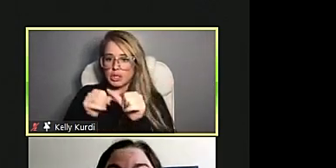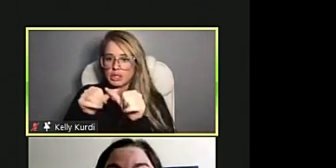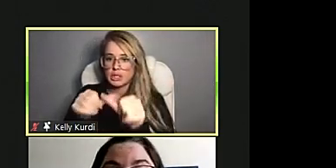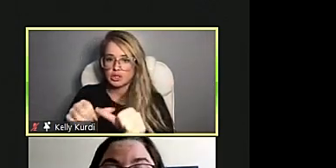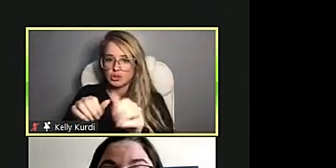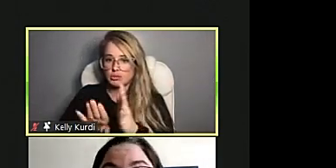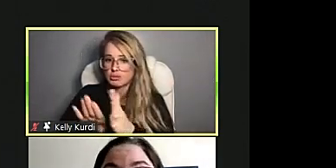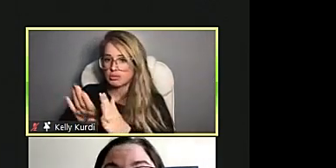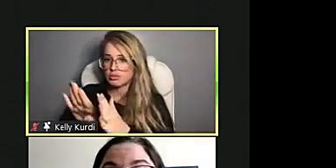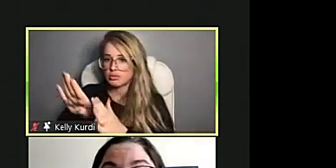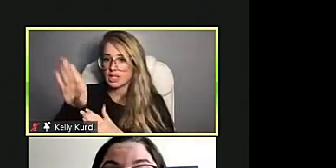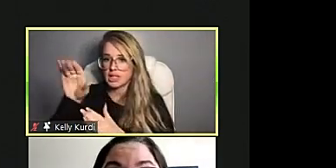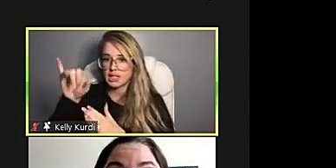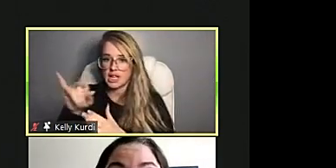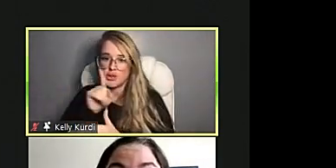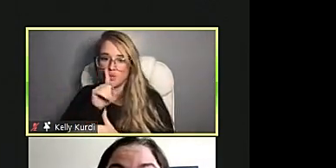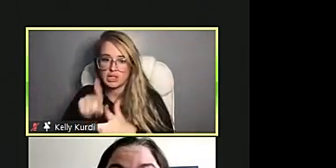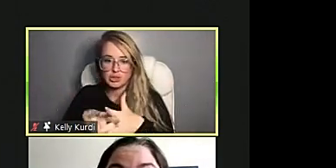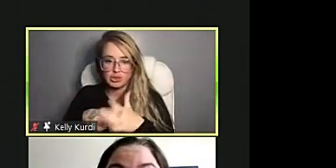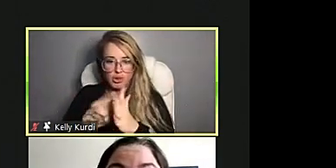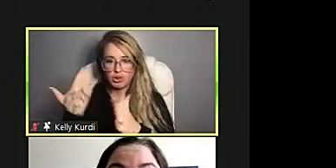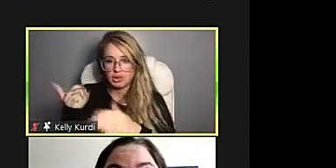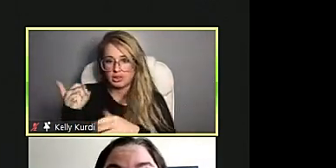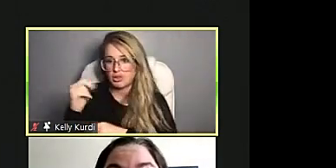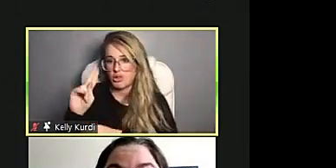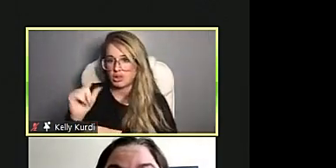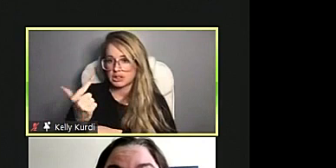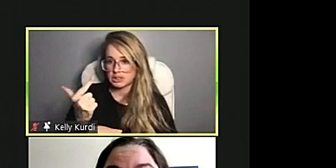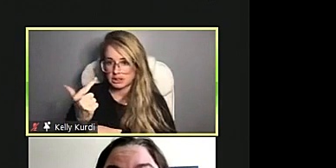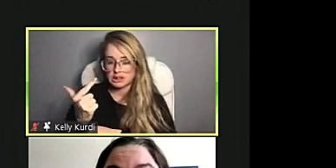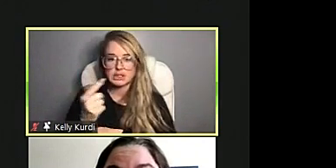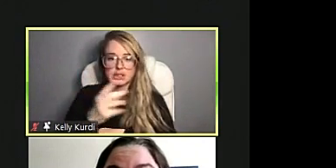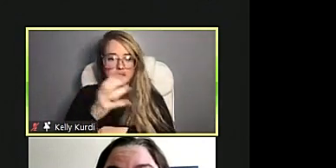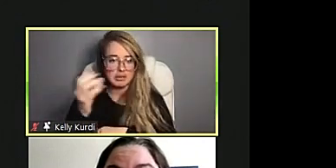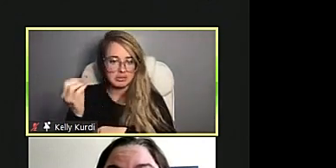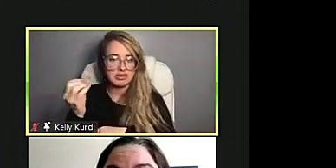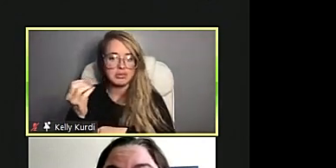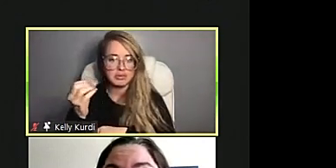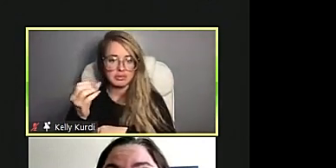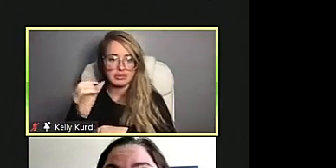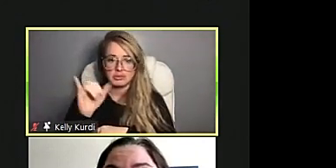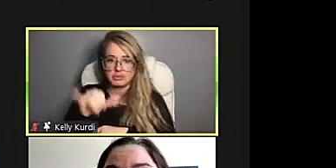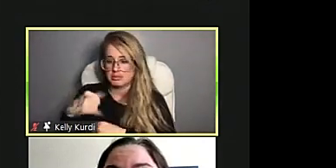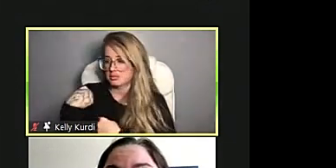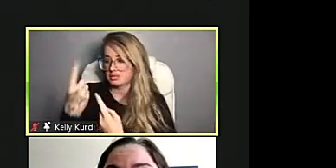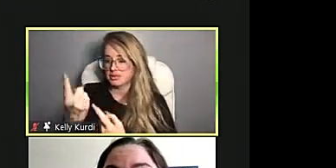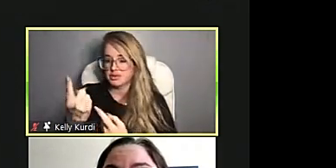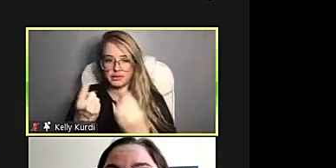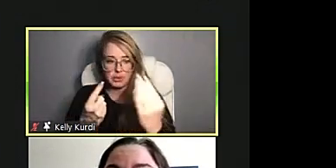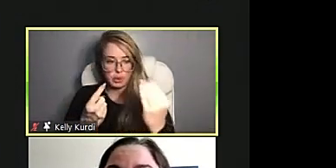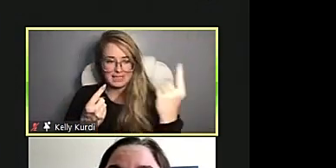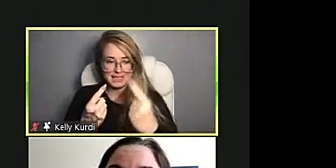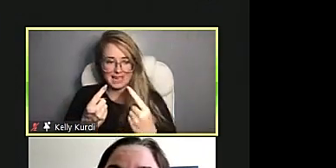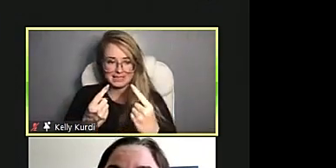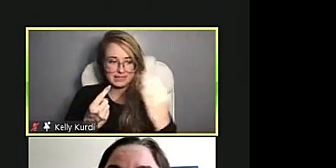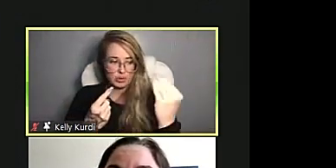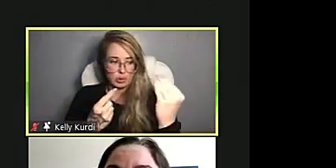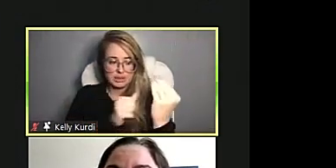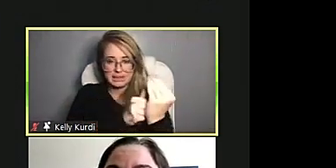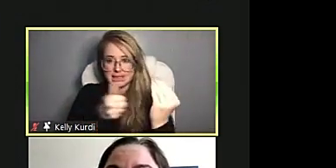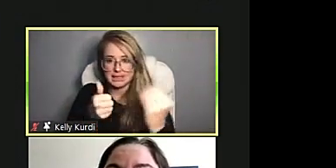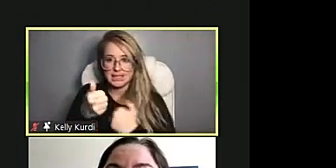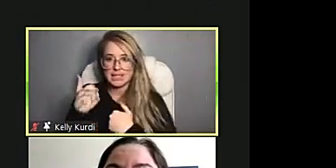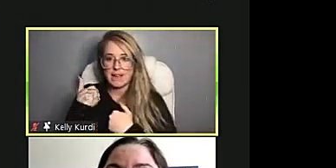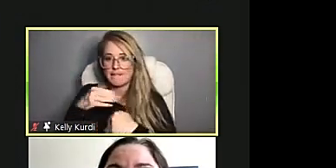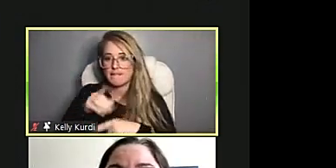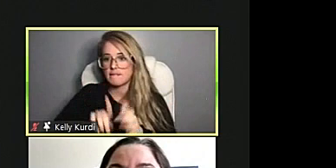trend that really began in August. And 10 of the last 14 days have had an upward trend